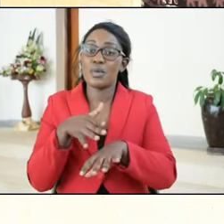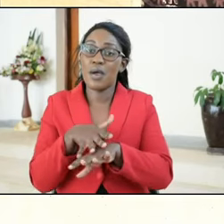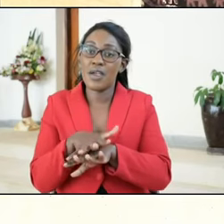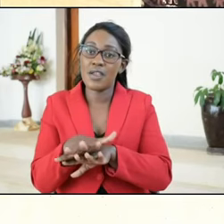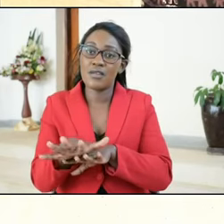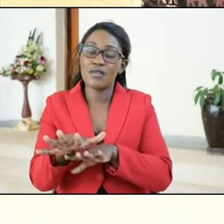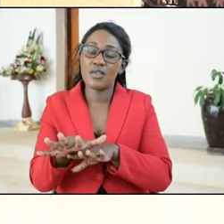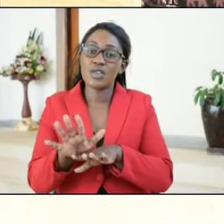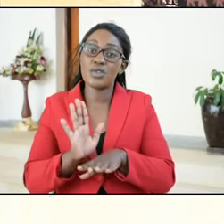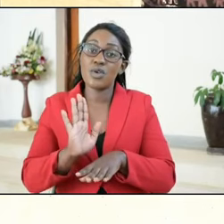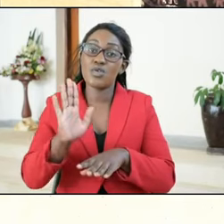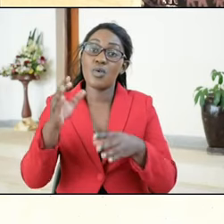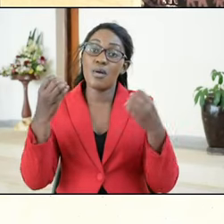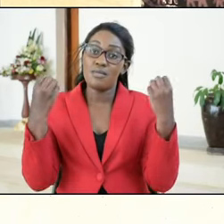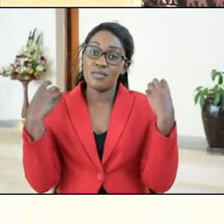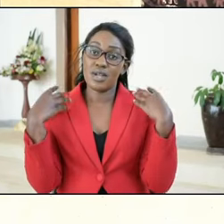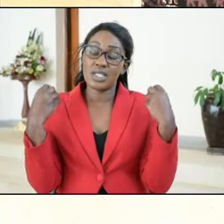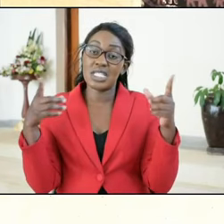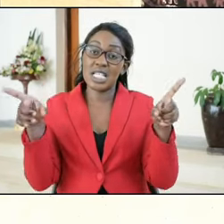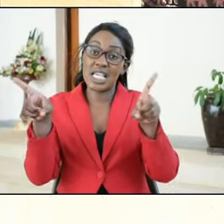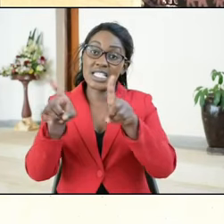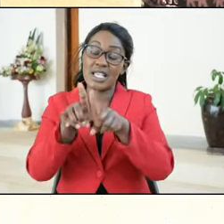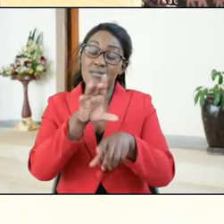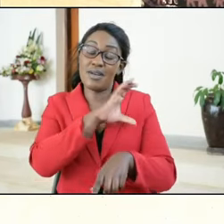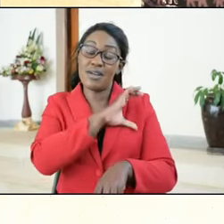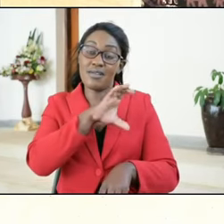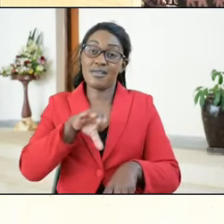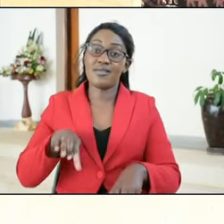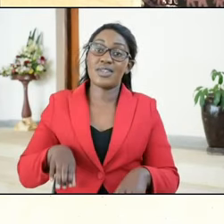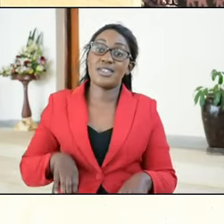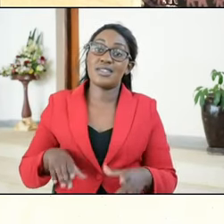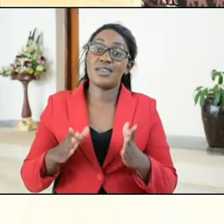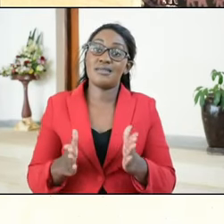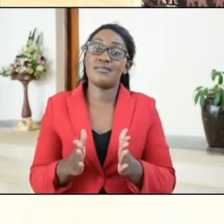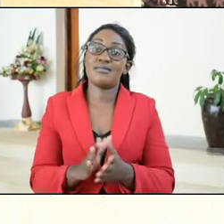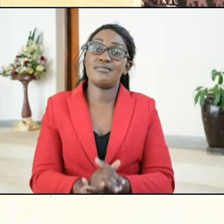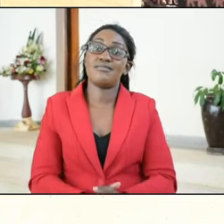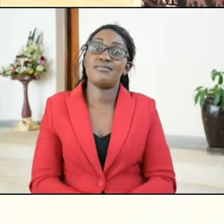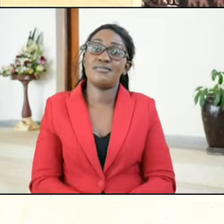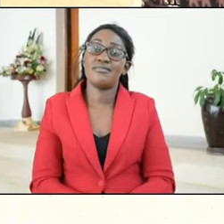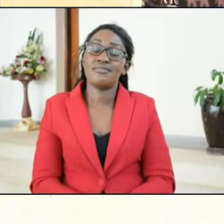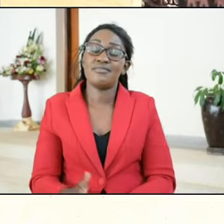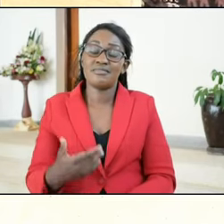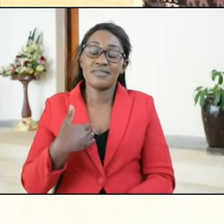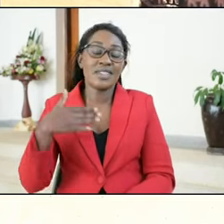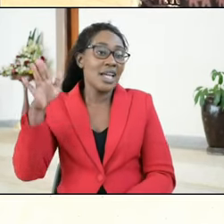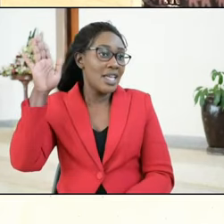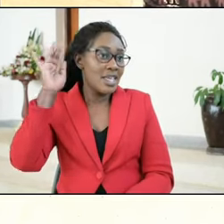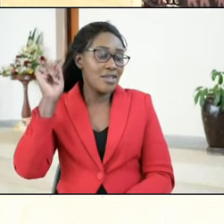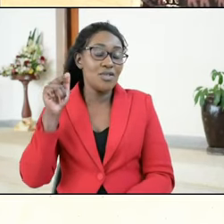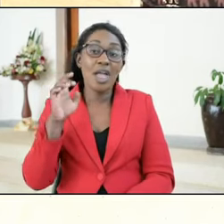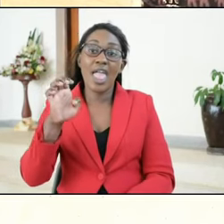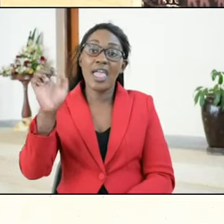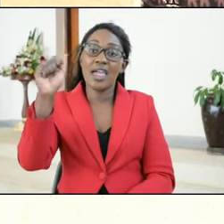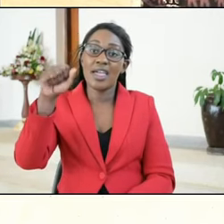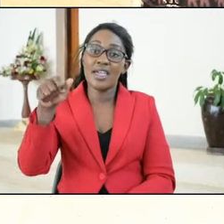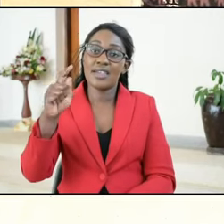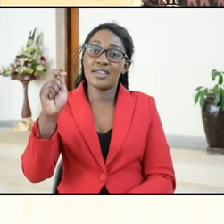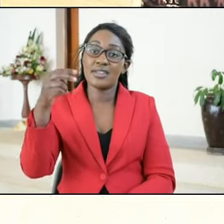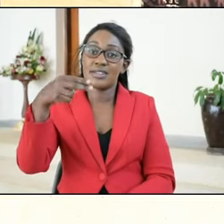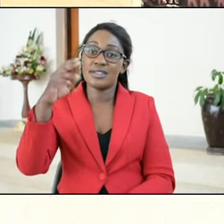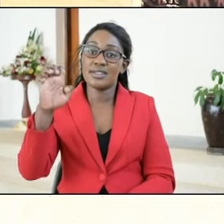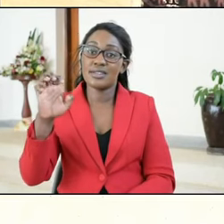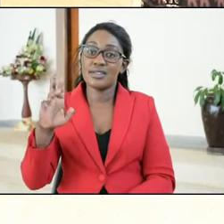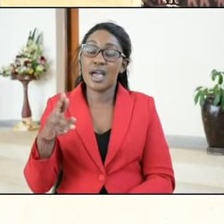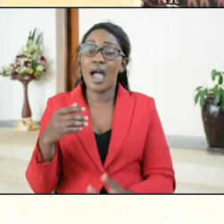your practice as a Christian. I hear you, Esther. Thank you. On experience, because I believe our